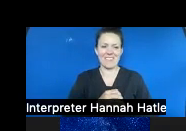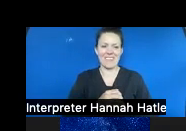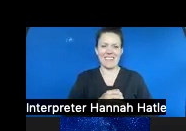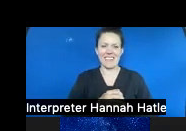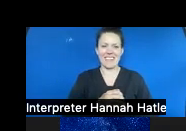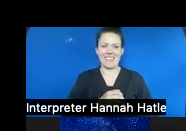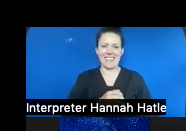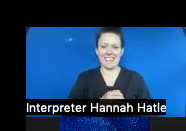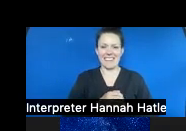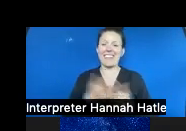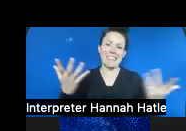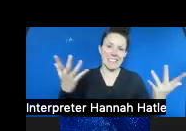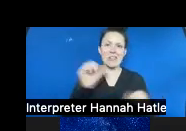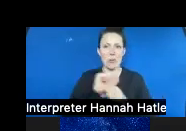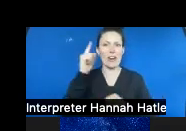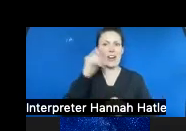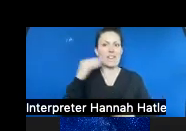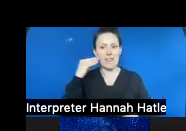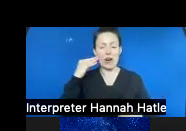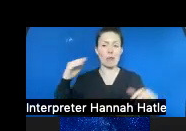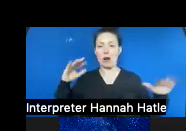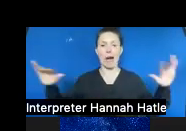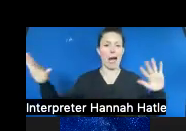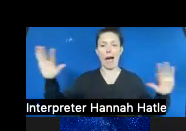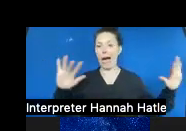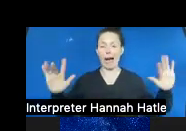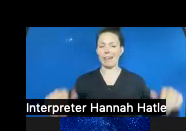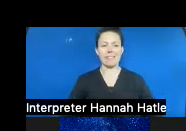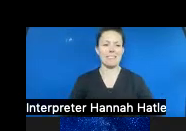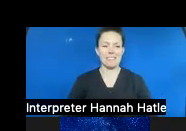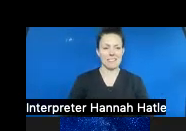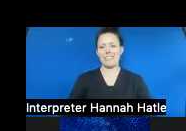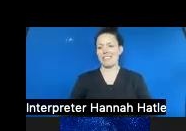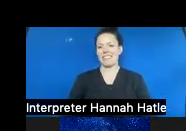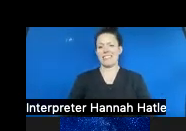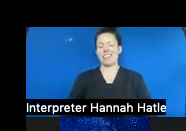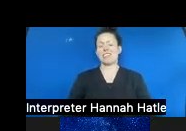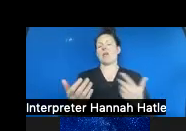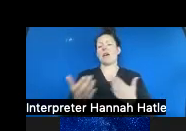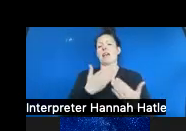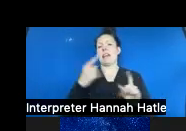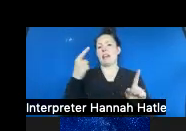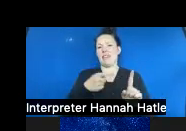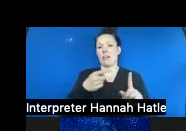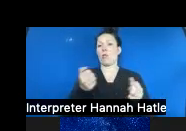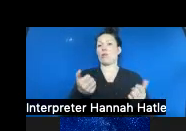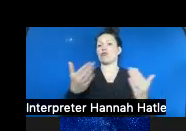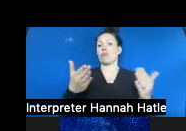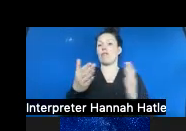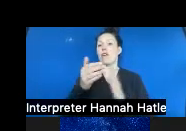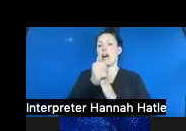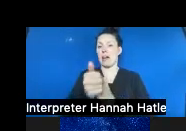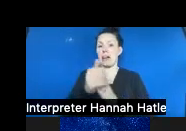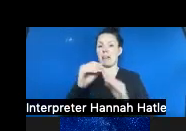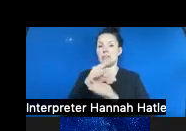It's like working from home, you know how it goes. Out of provide guidance on trauma-informed language while also giving